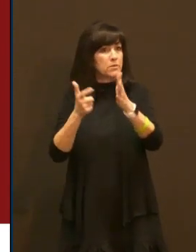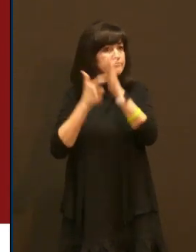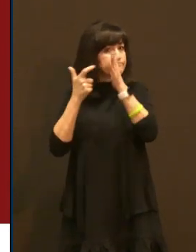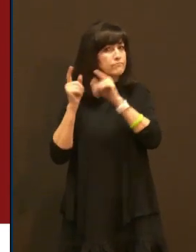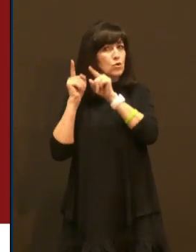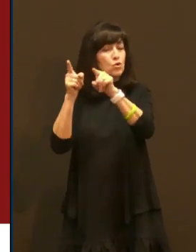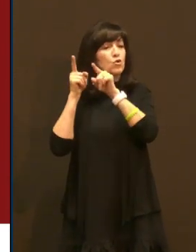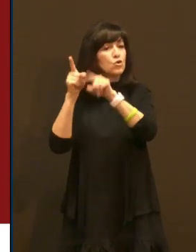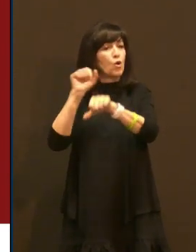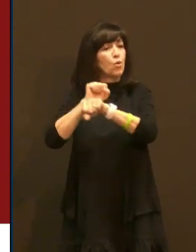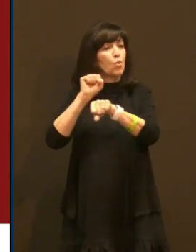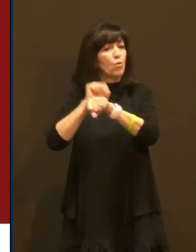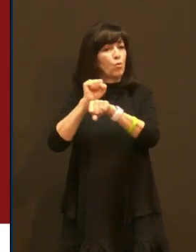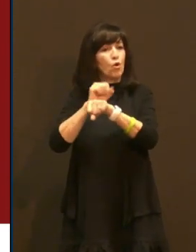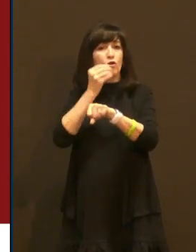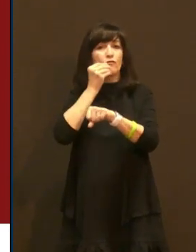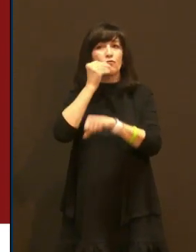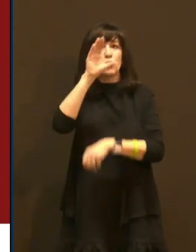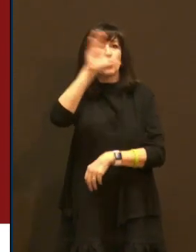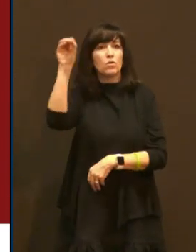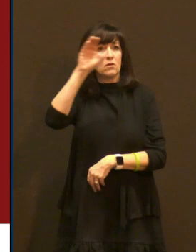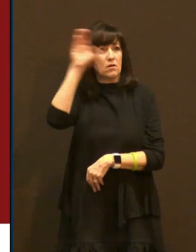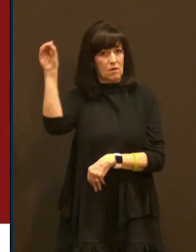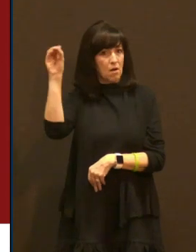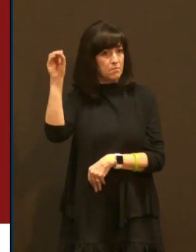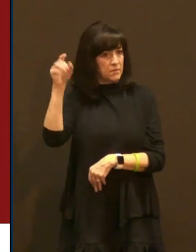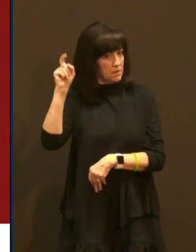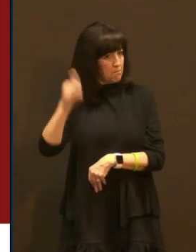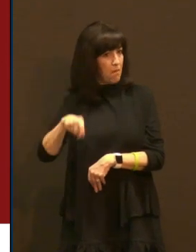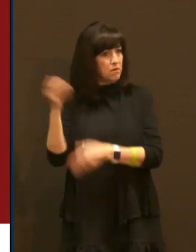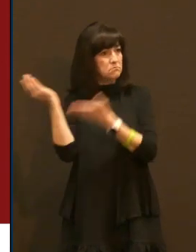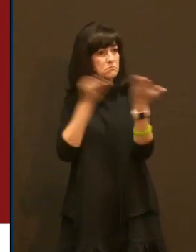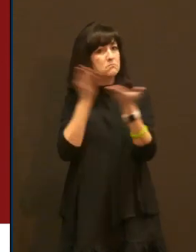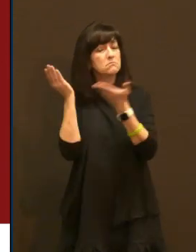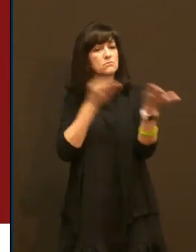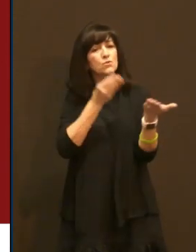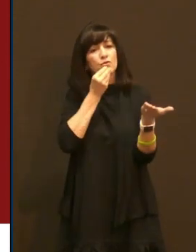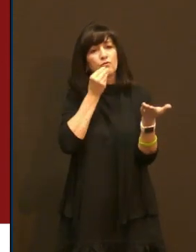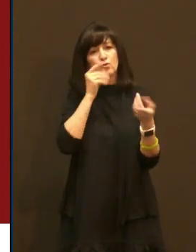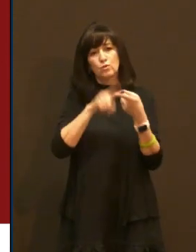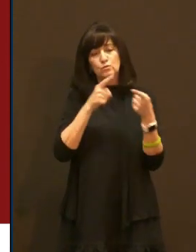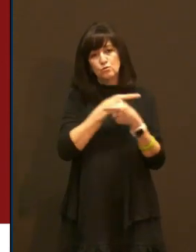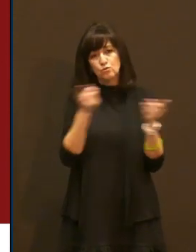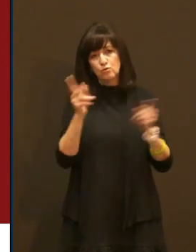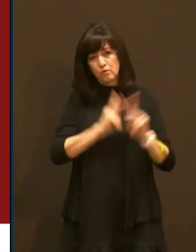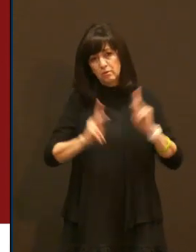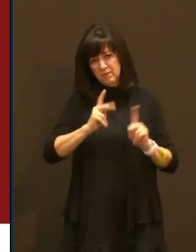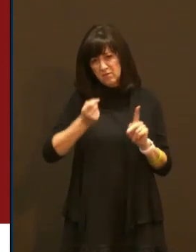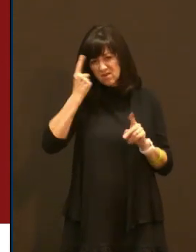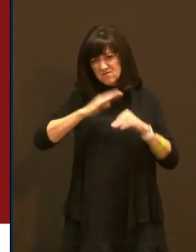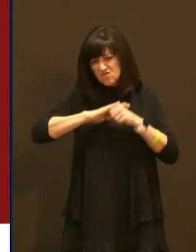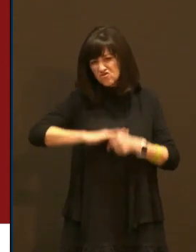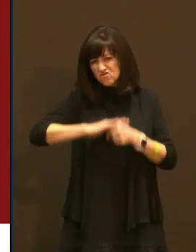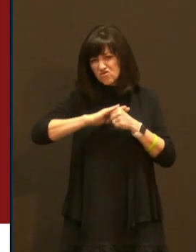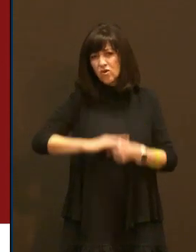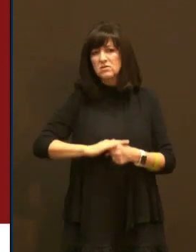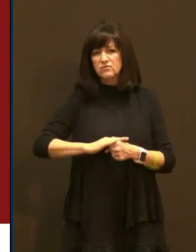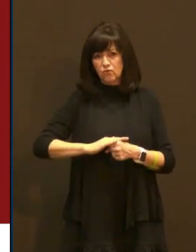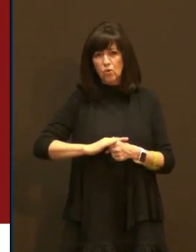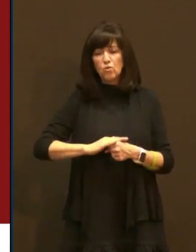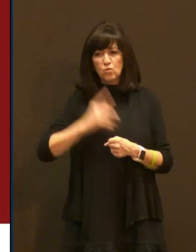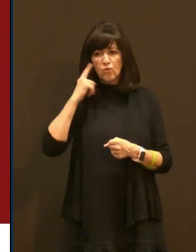were required to go to work during this very difficult and stressful time, particularly as